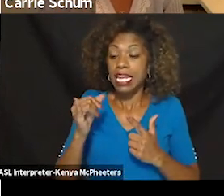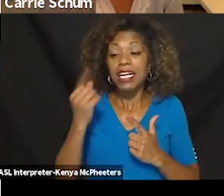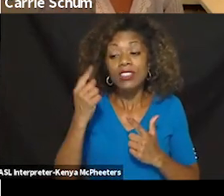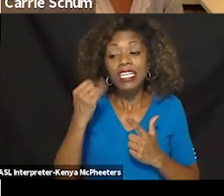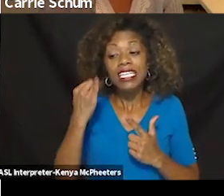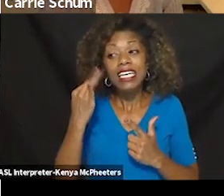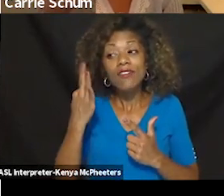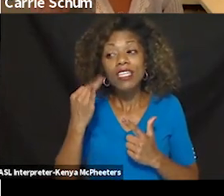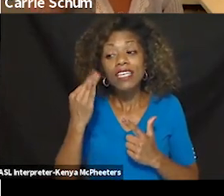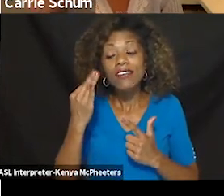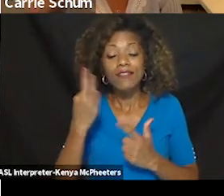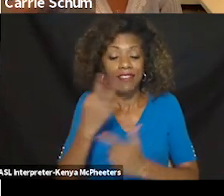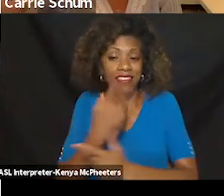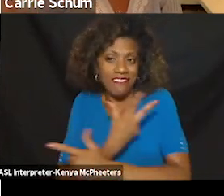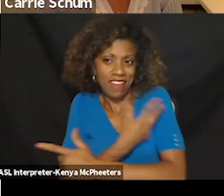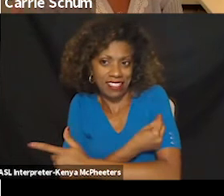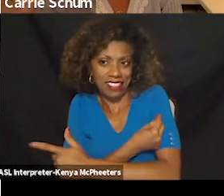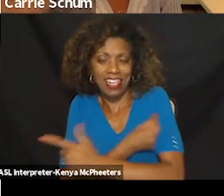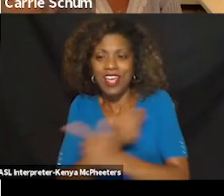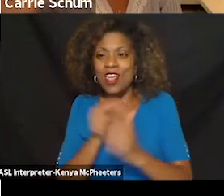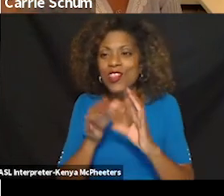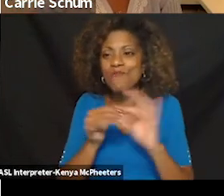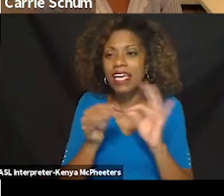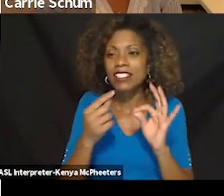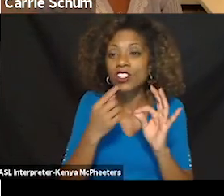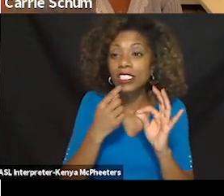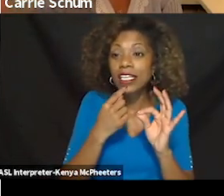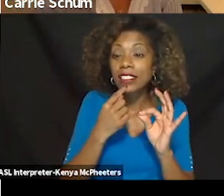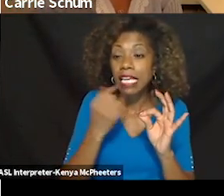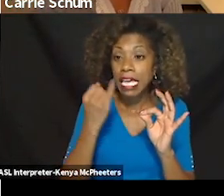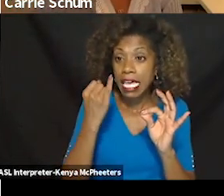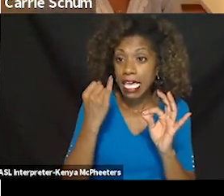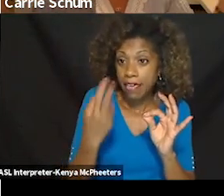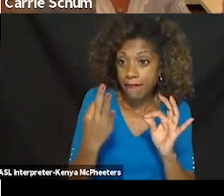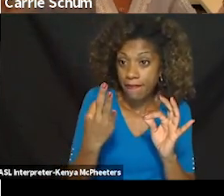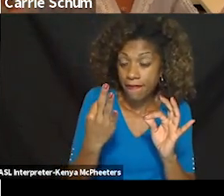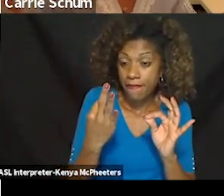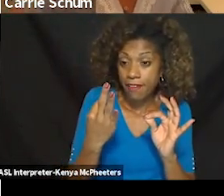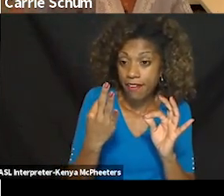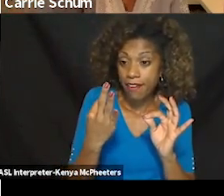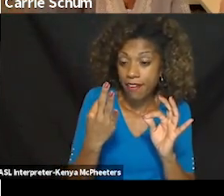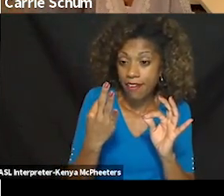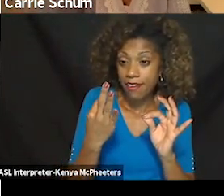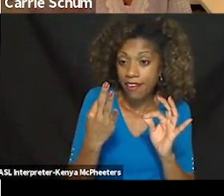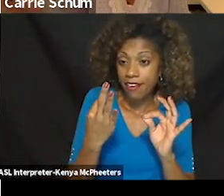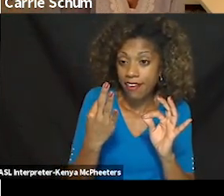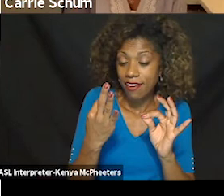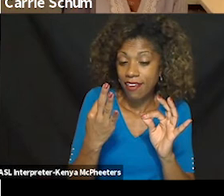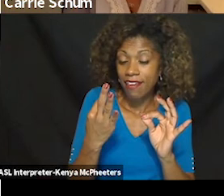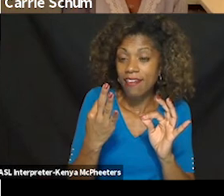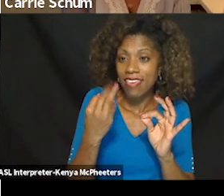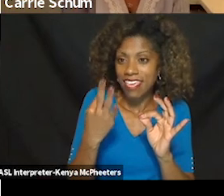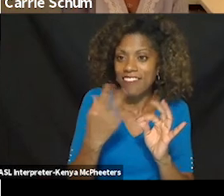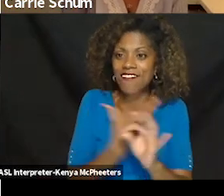okay. That is the message that everyone's valiantly trying to say now when people are saying, look, I had the vaccine, but I